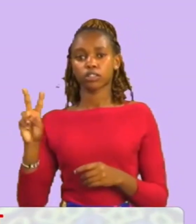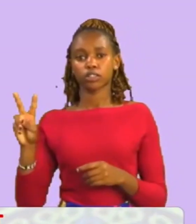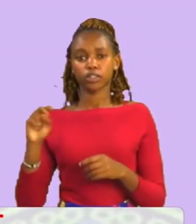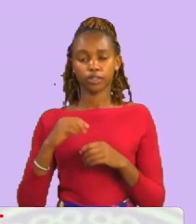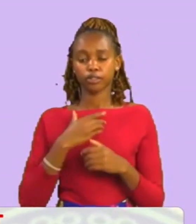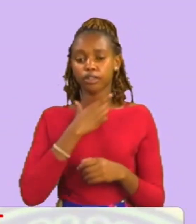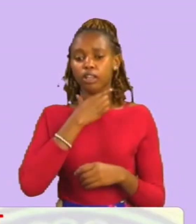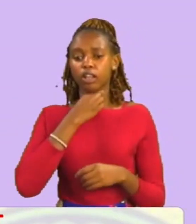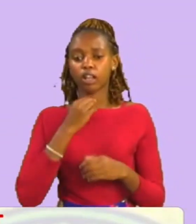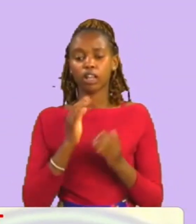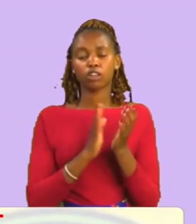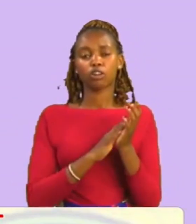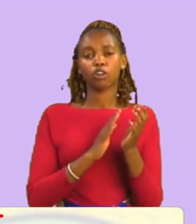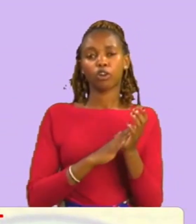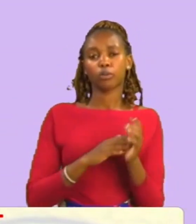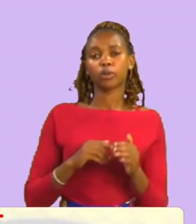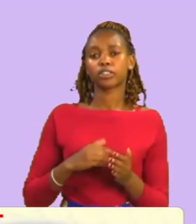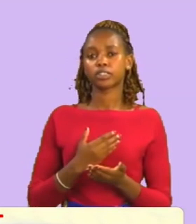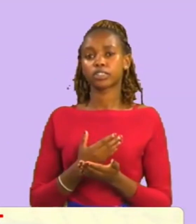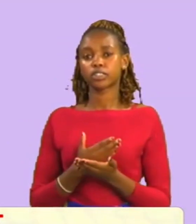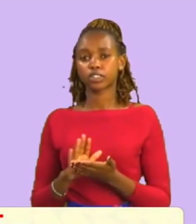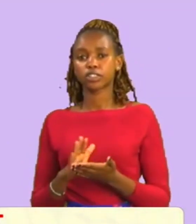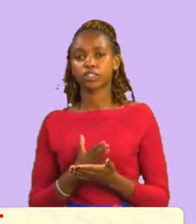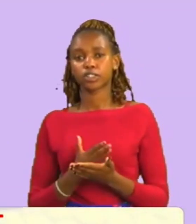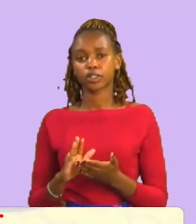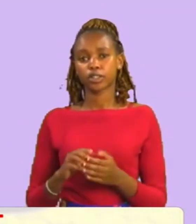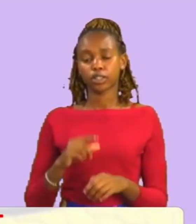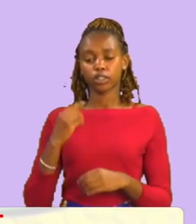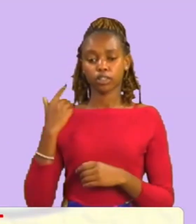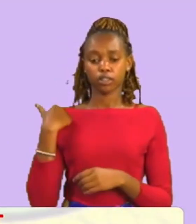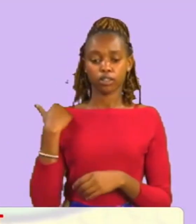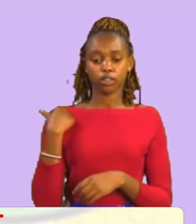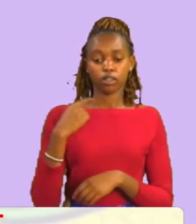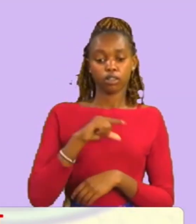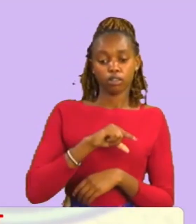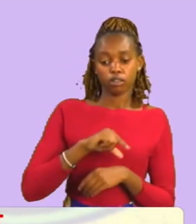share, everything. 0419803884 is our SMS and WhatsApp number.